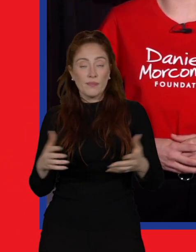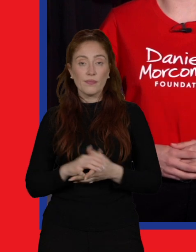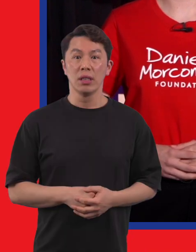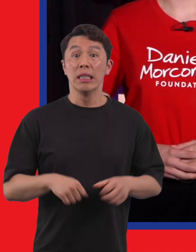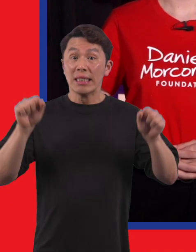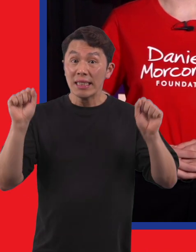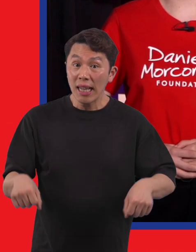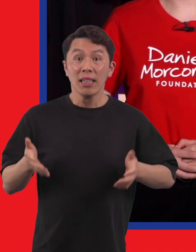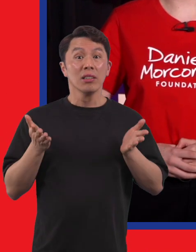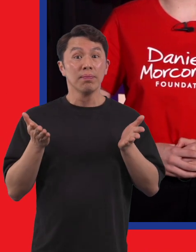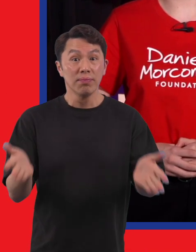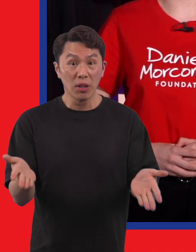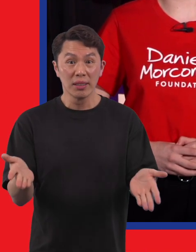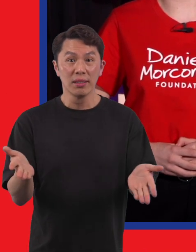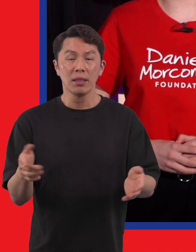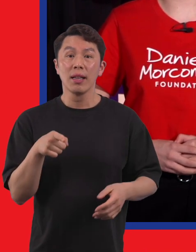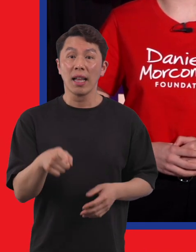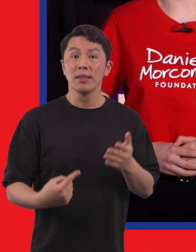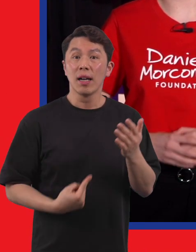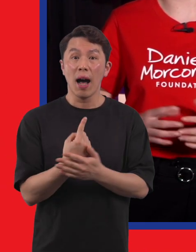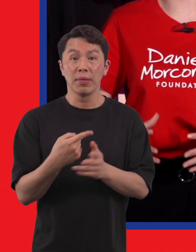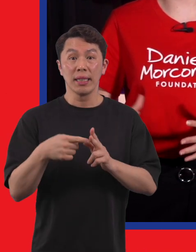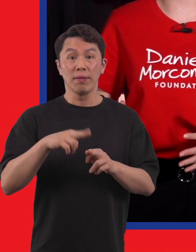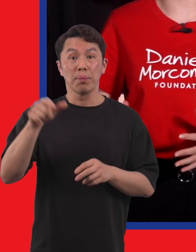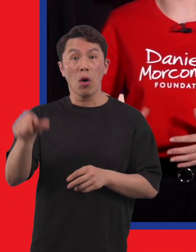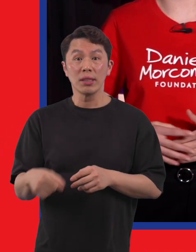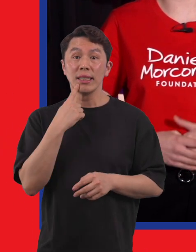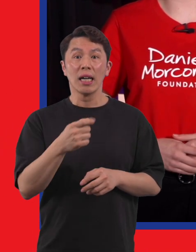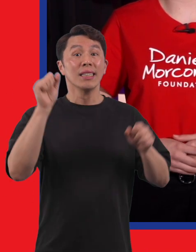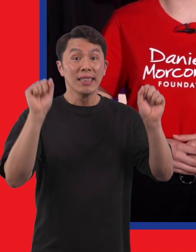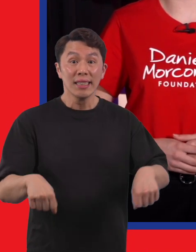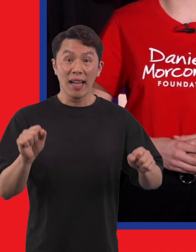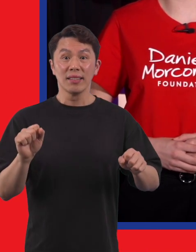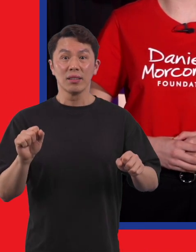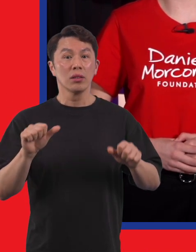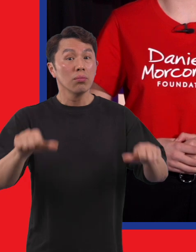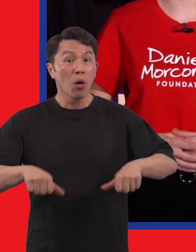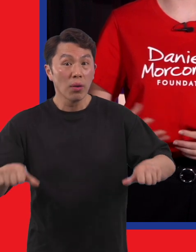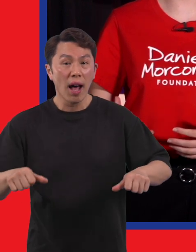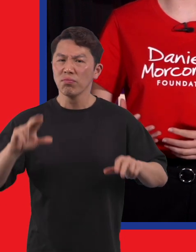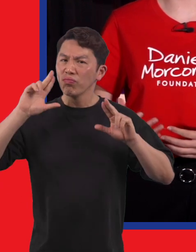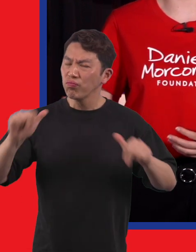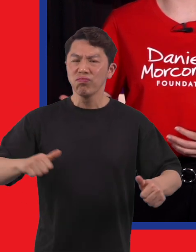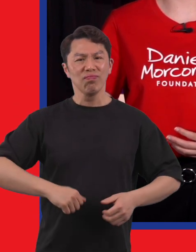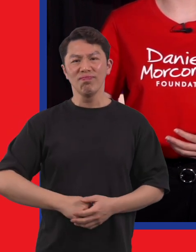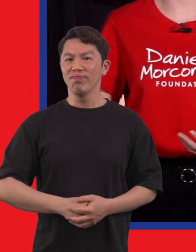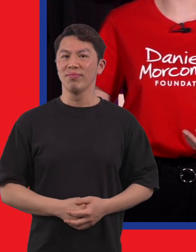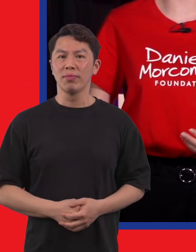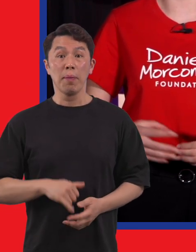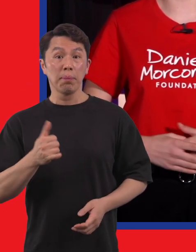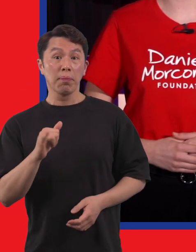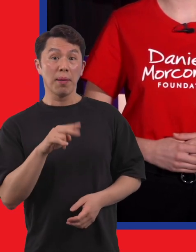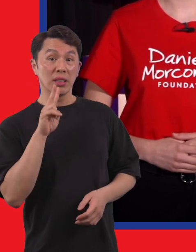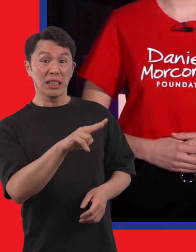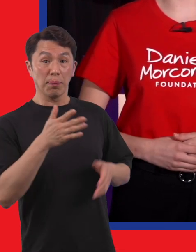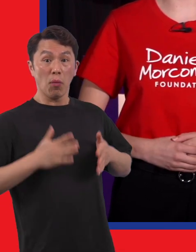moving away. Enthusiastic and affirmative consent only happens when the other person truly says, yes, okay, I'd love